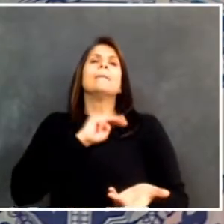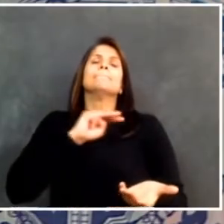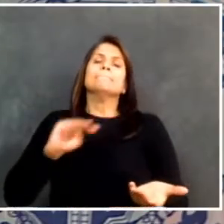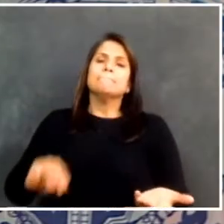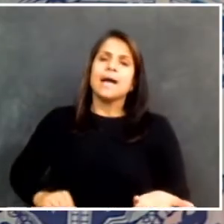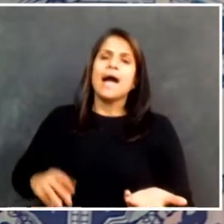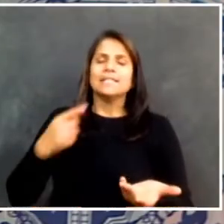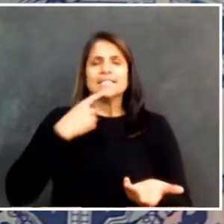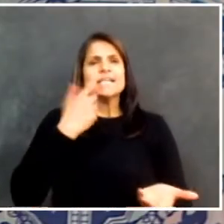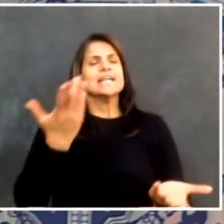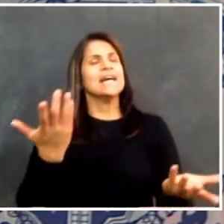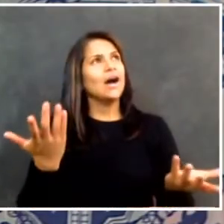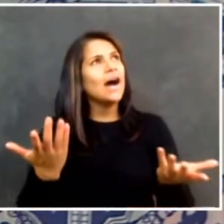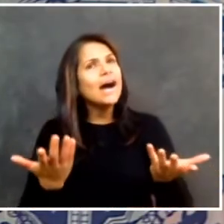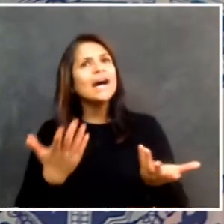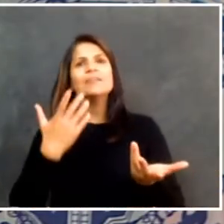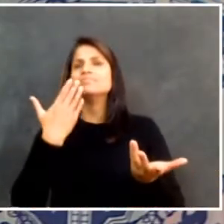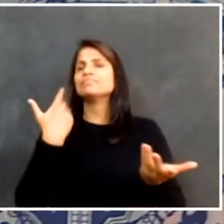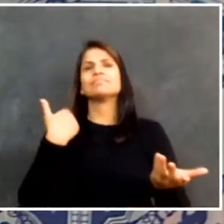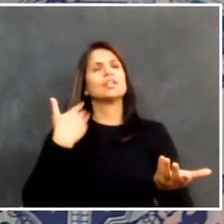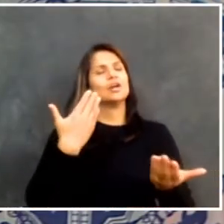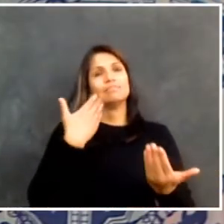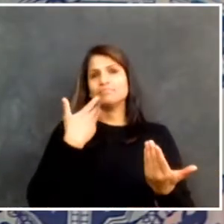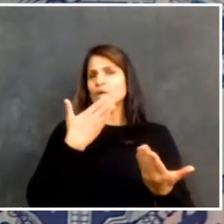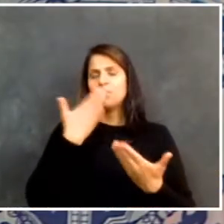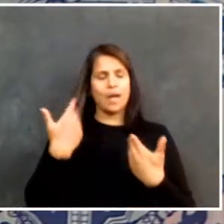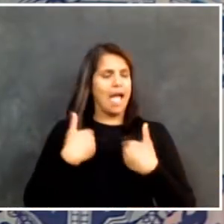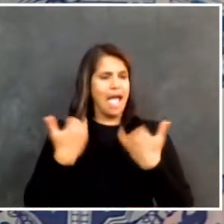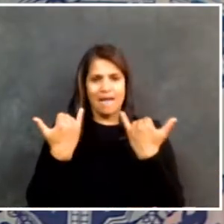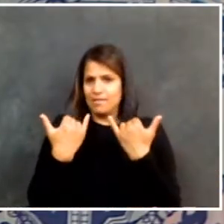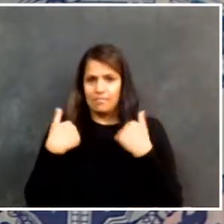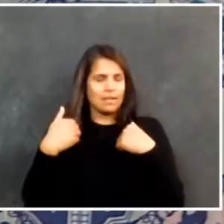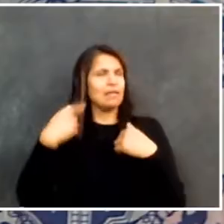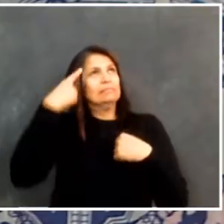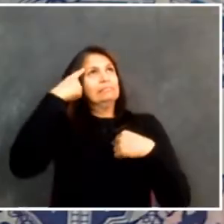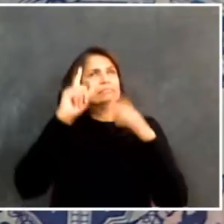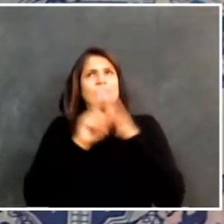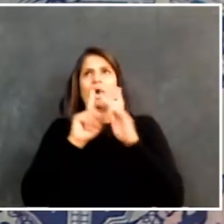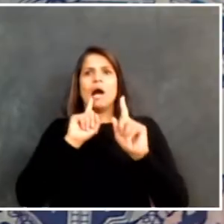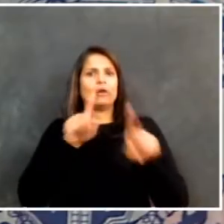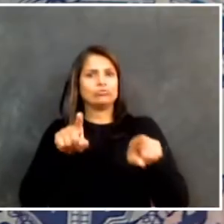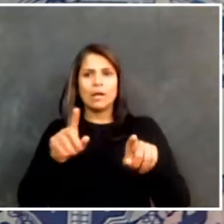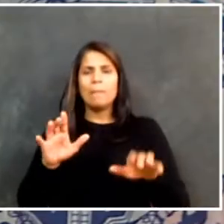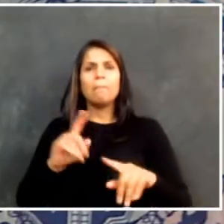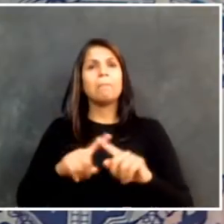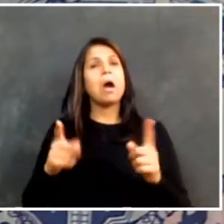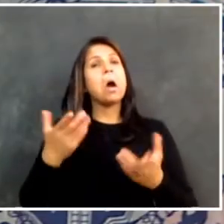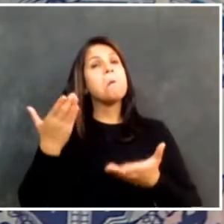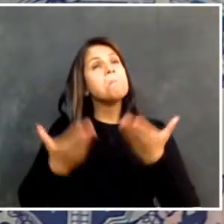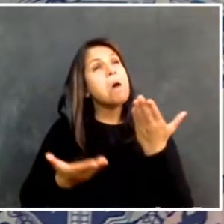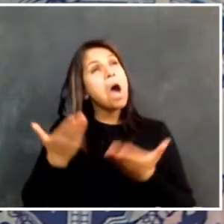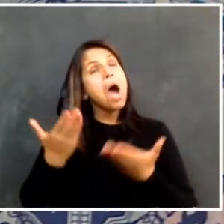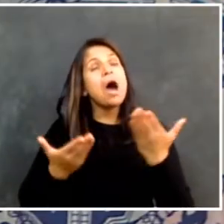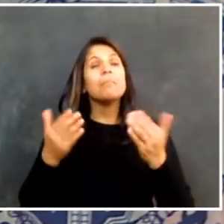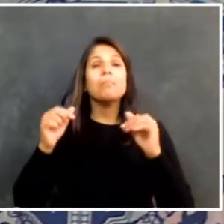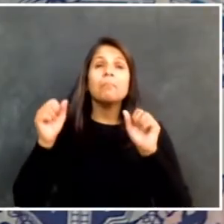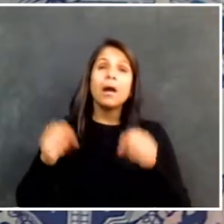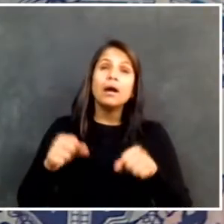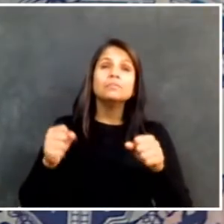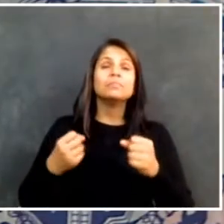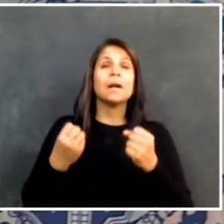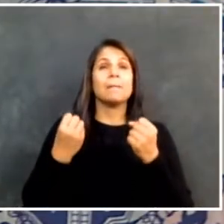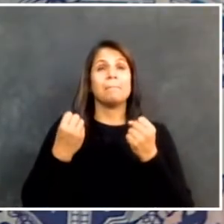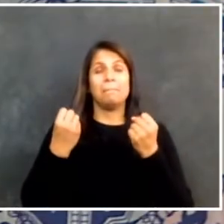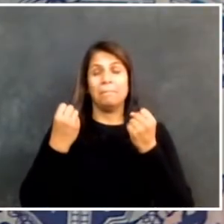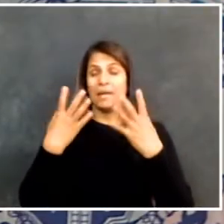at for sure. I want to emphasize, though, that people do not have to only think, I